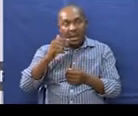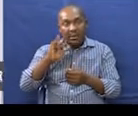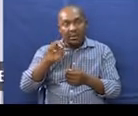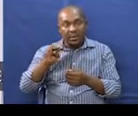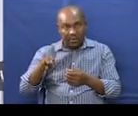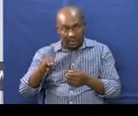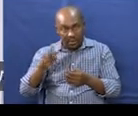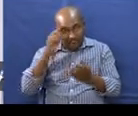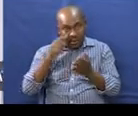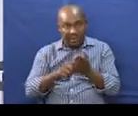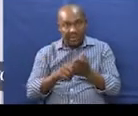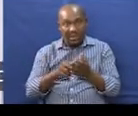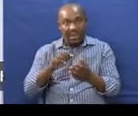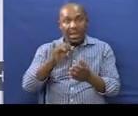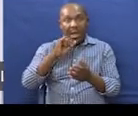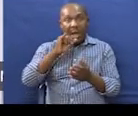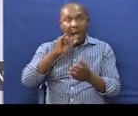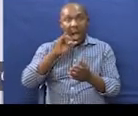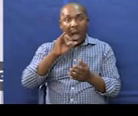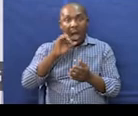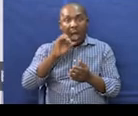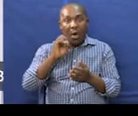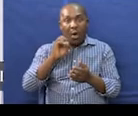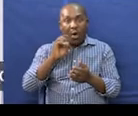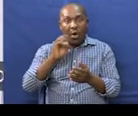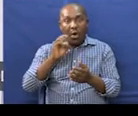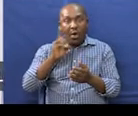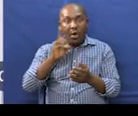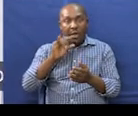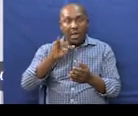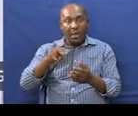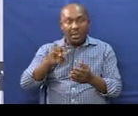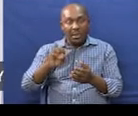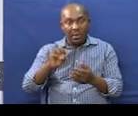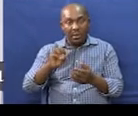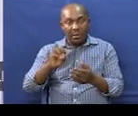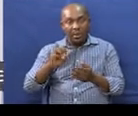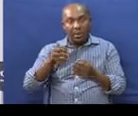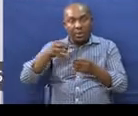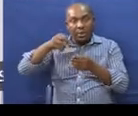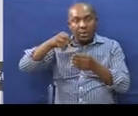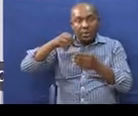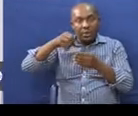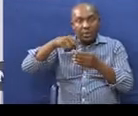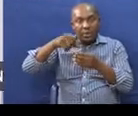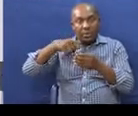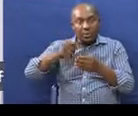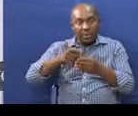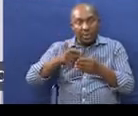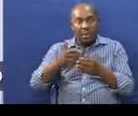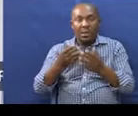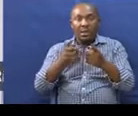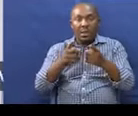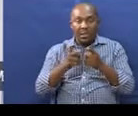Then shake the mixture. 2 drops, then shake the mixture. You will